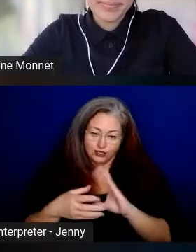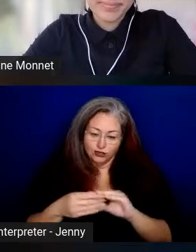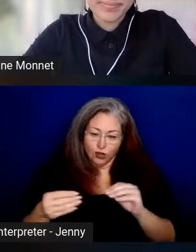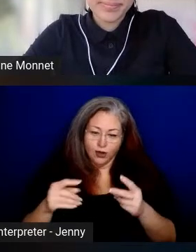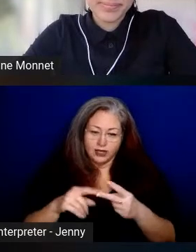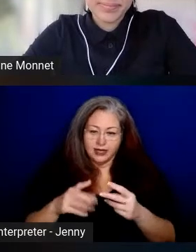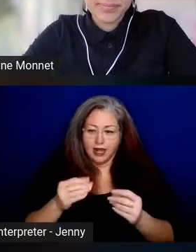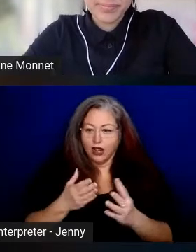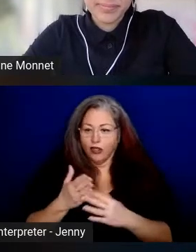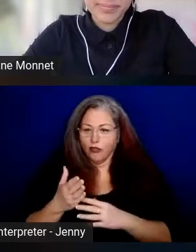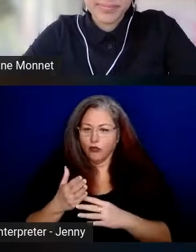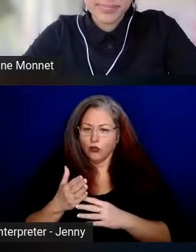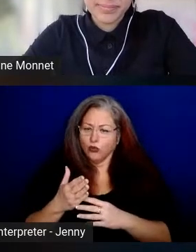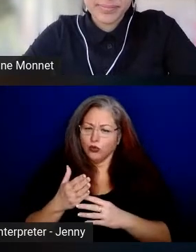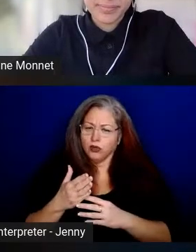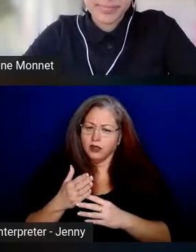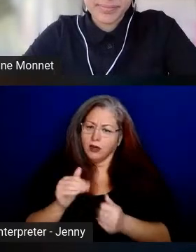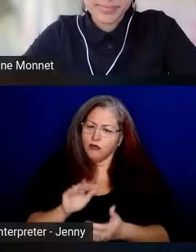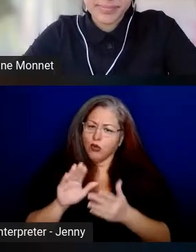the documentary format?